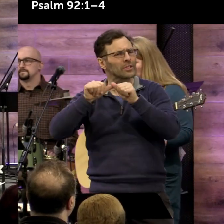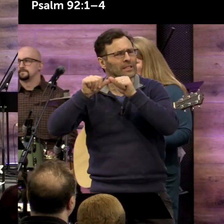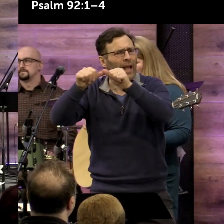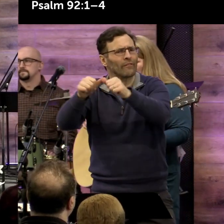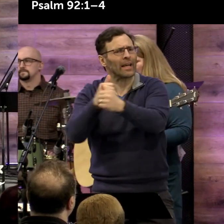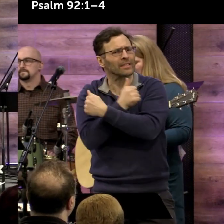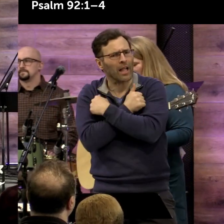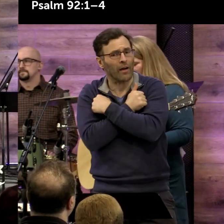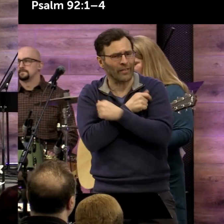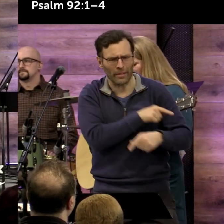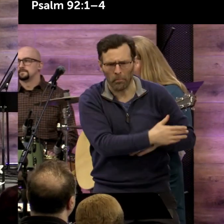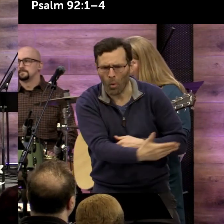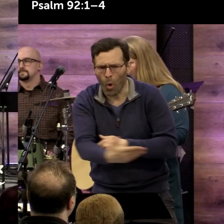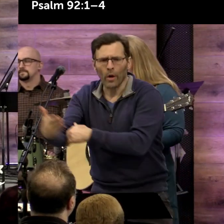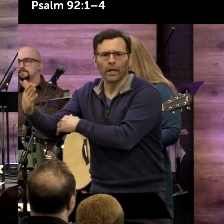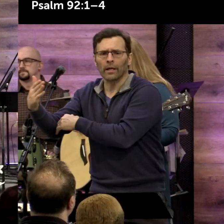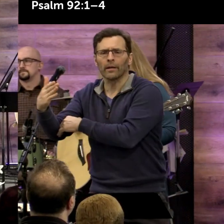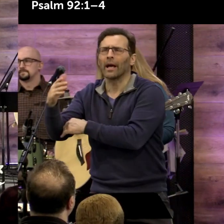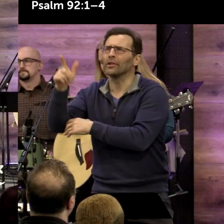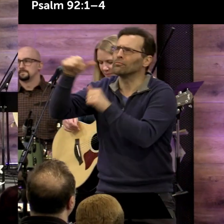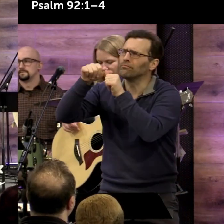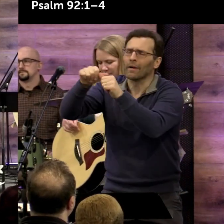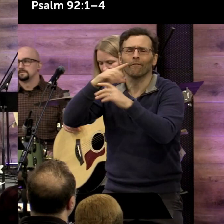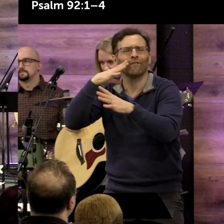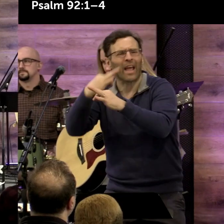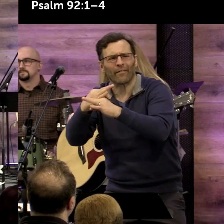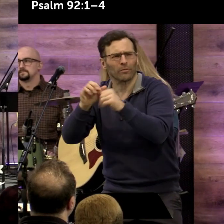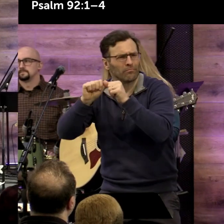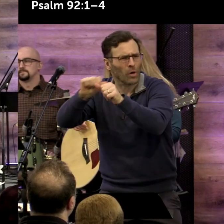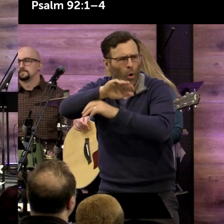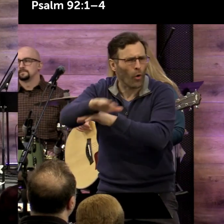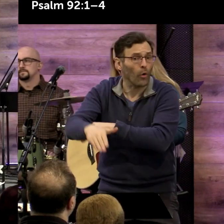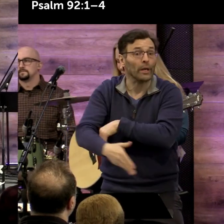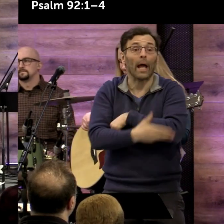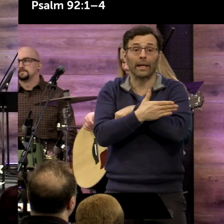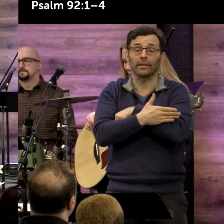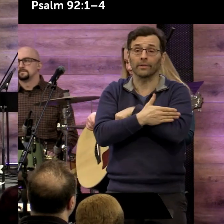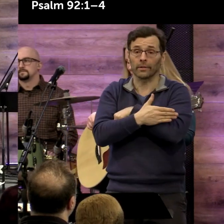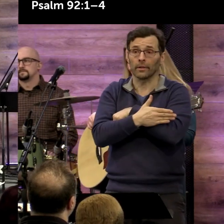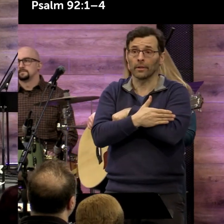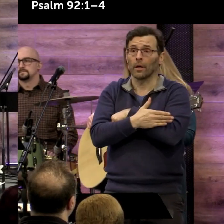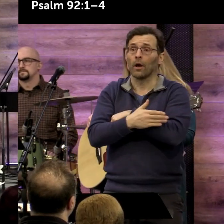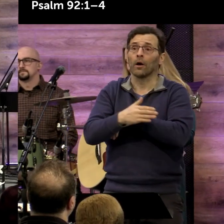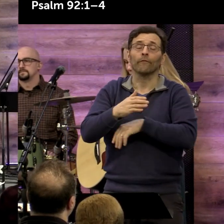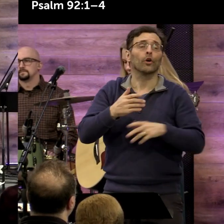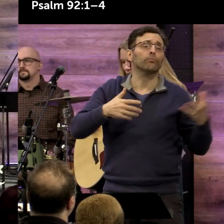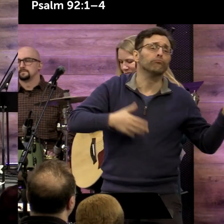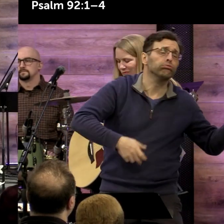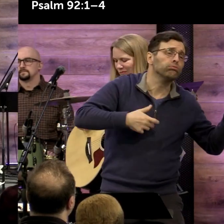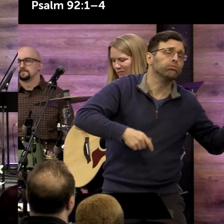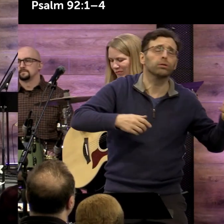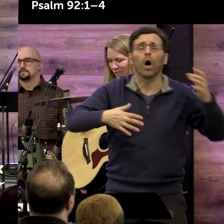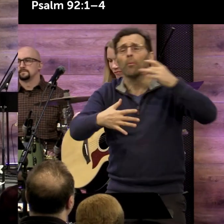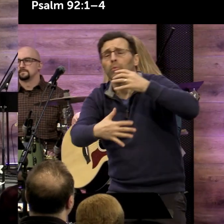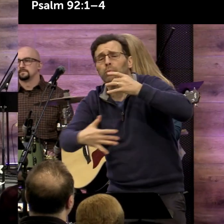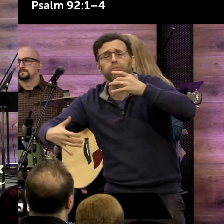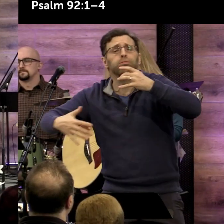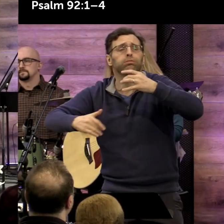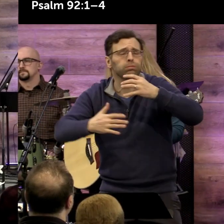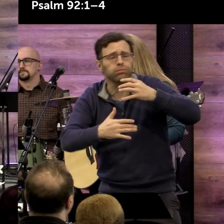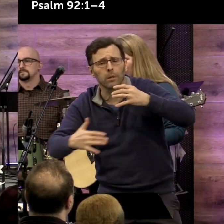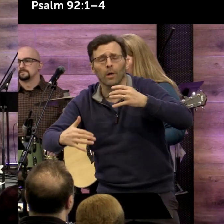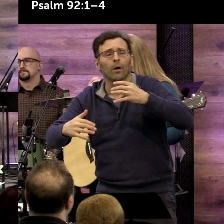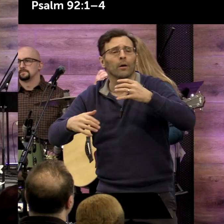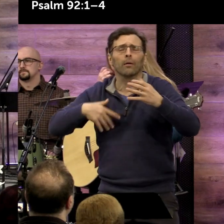in the morning and your faithfulness by night, to the music of the lute and the harp, to the melody of